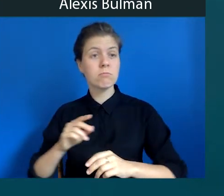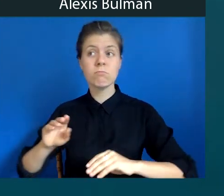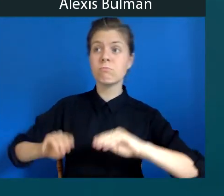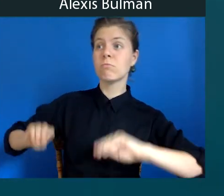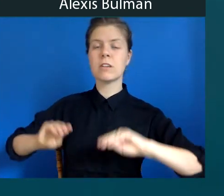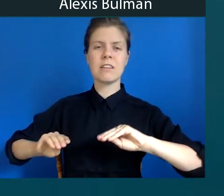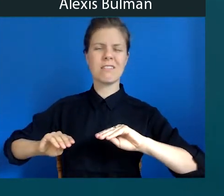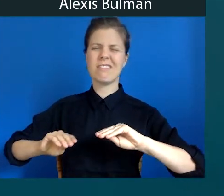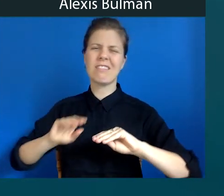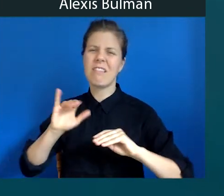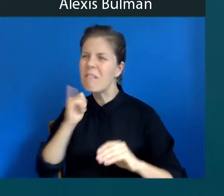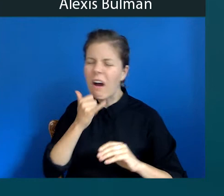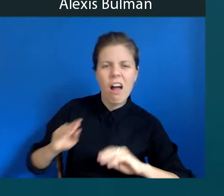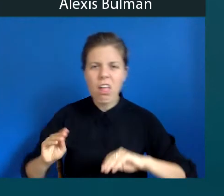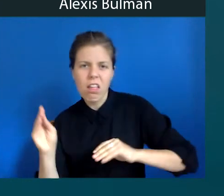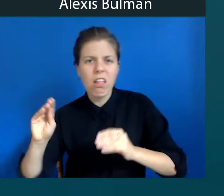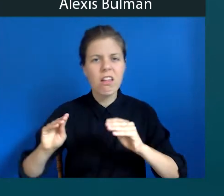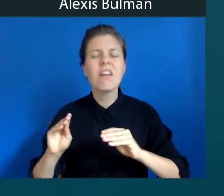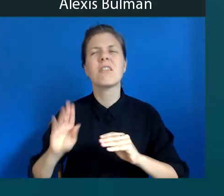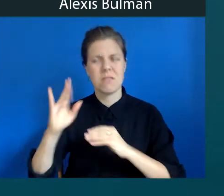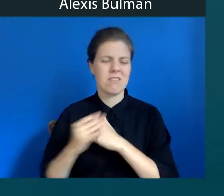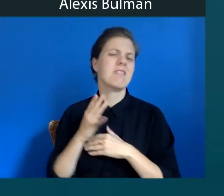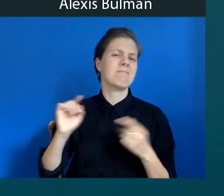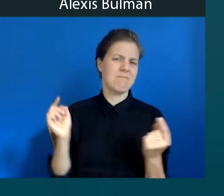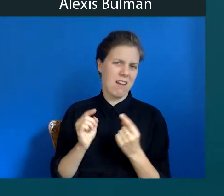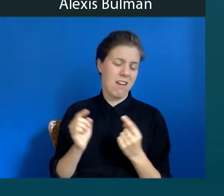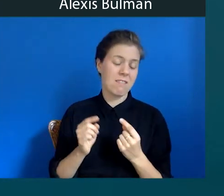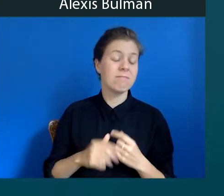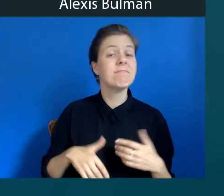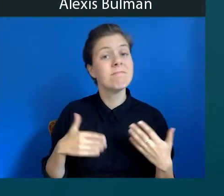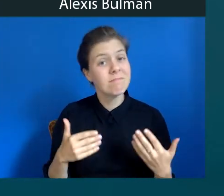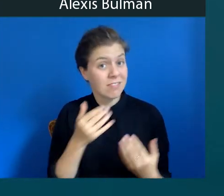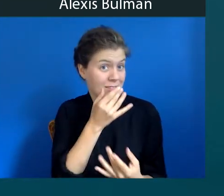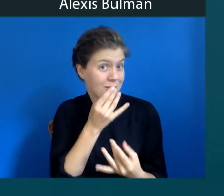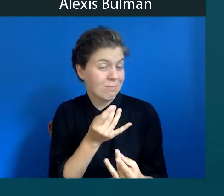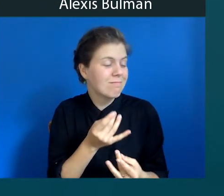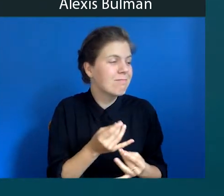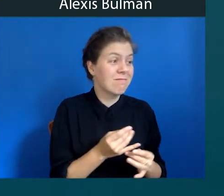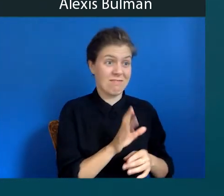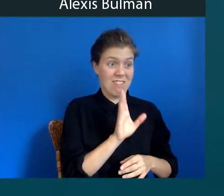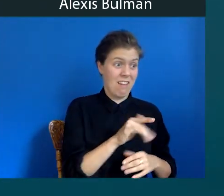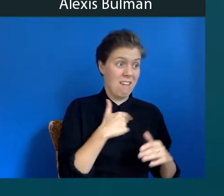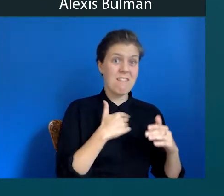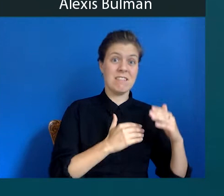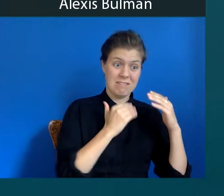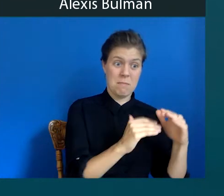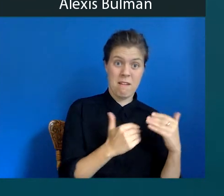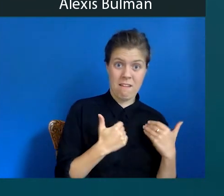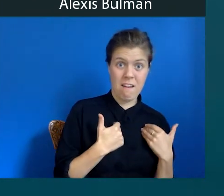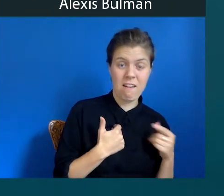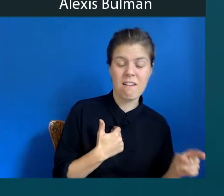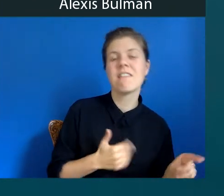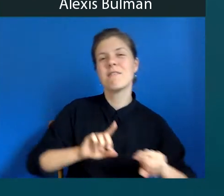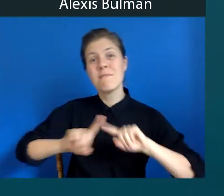And that's relevant information because the kind of artwork that I love to make are durational performances and sculptures